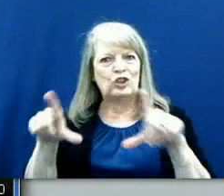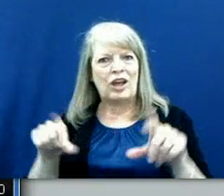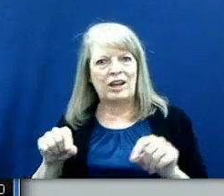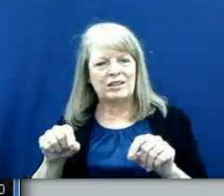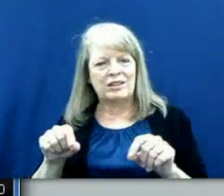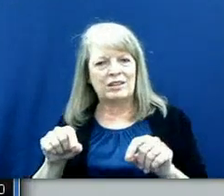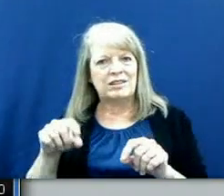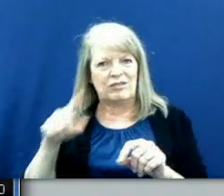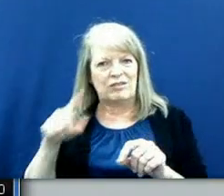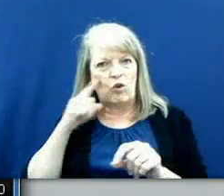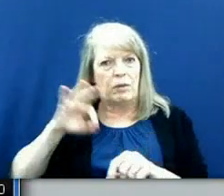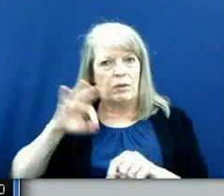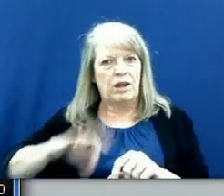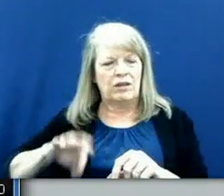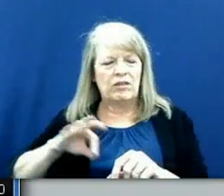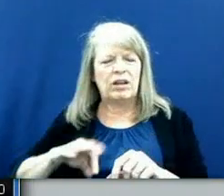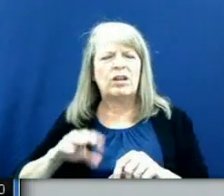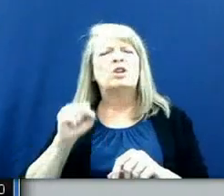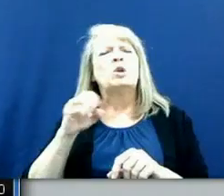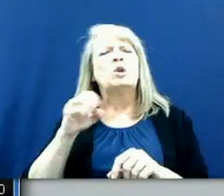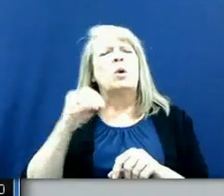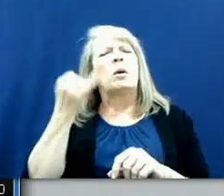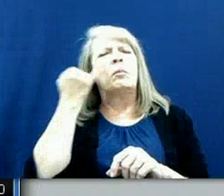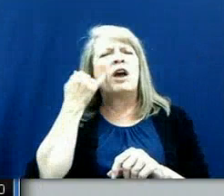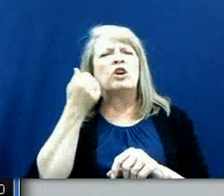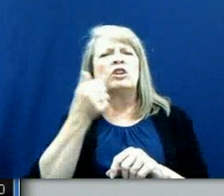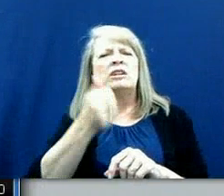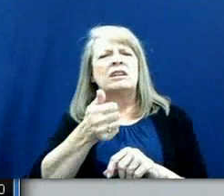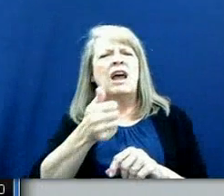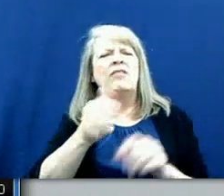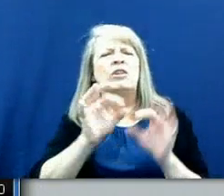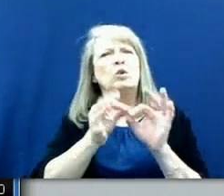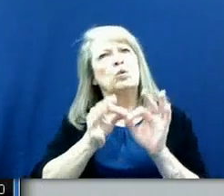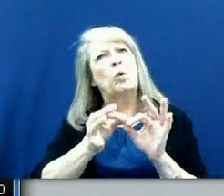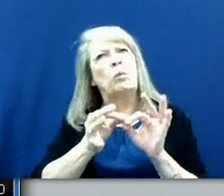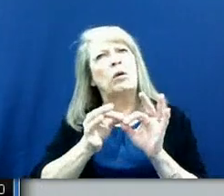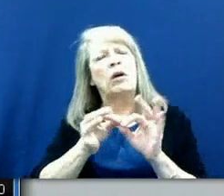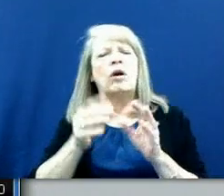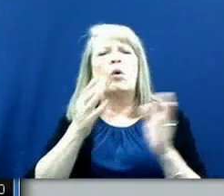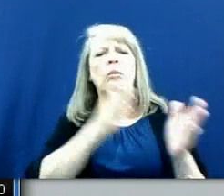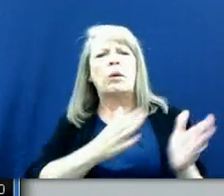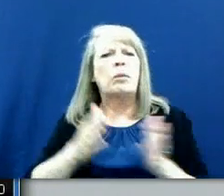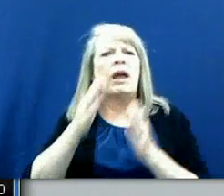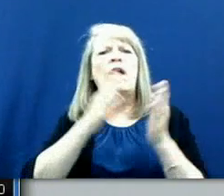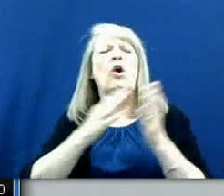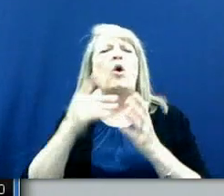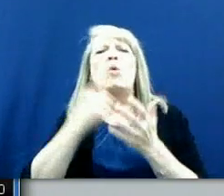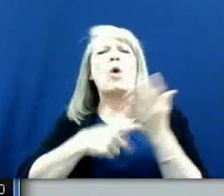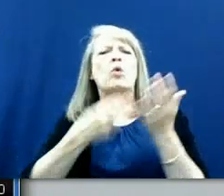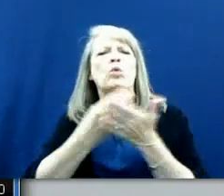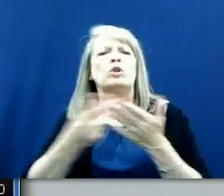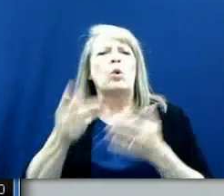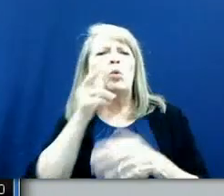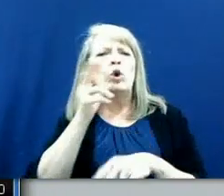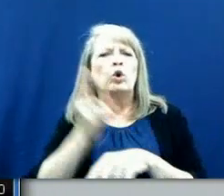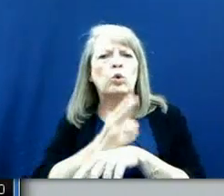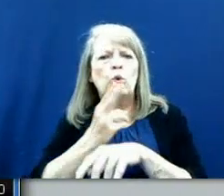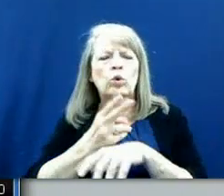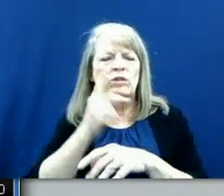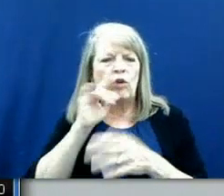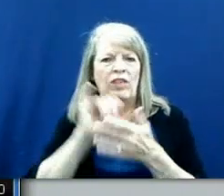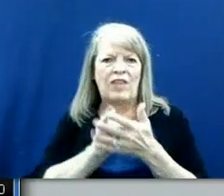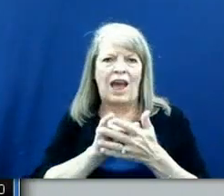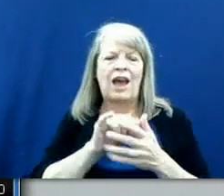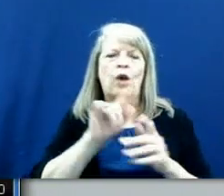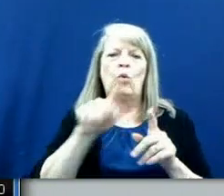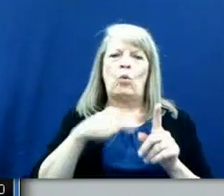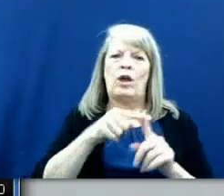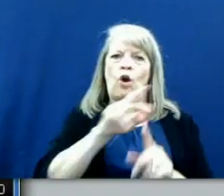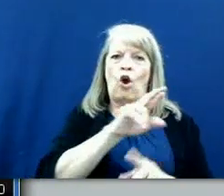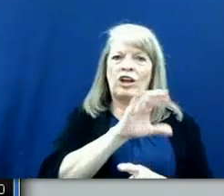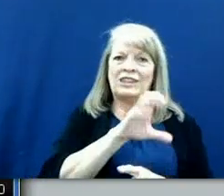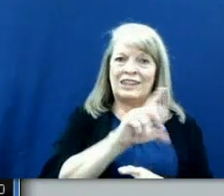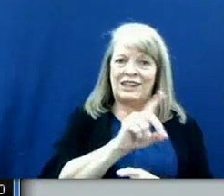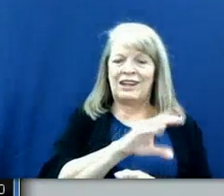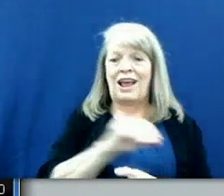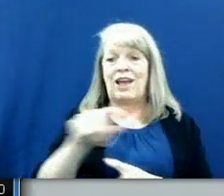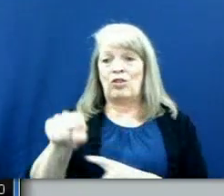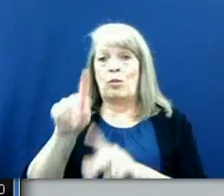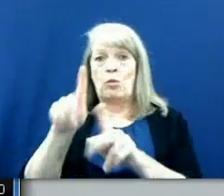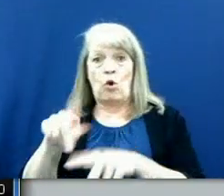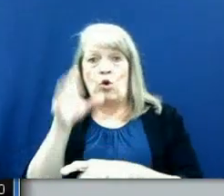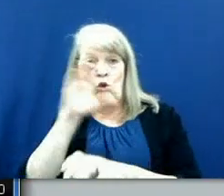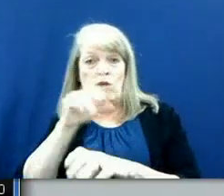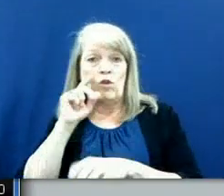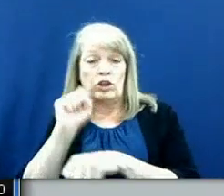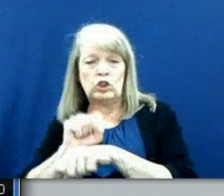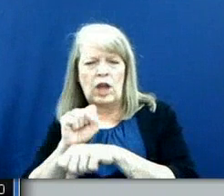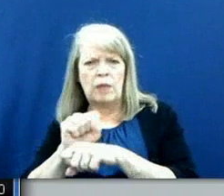Think about the resources you might use to prepare for interpreting an appointment where the RCD and job seeker are reviewing this type